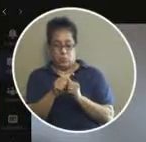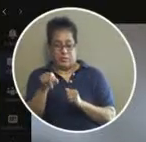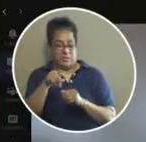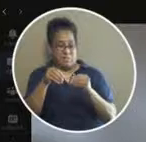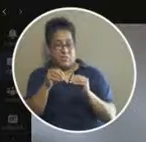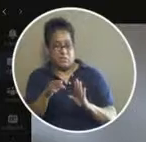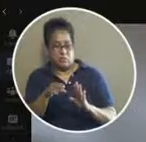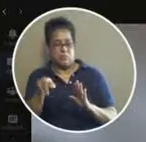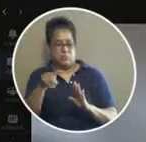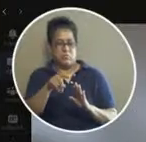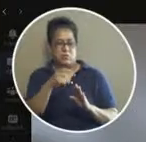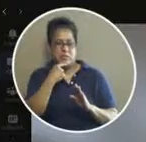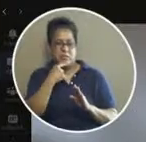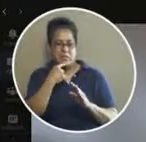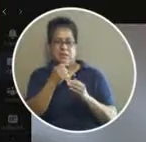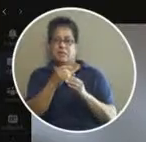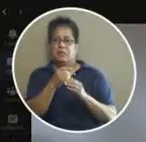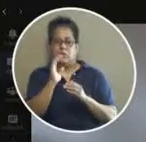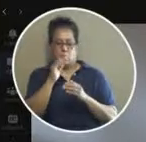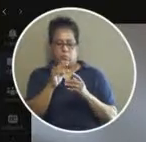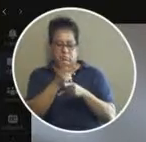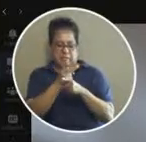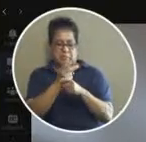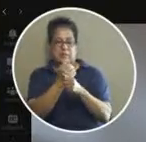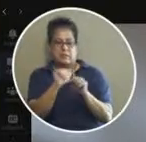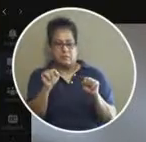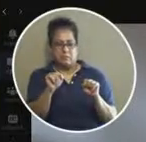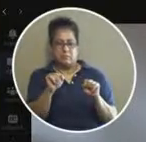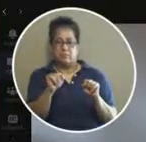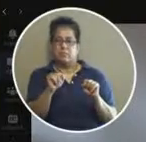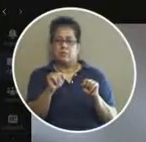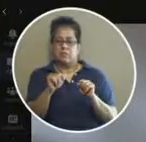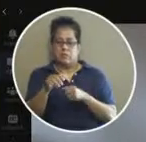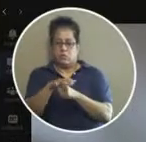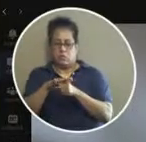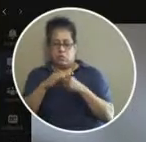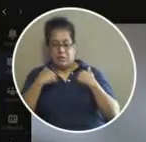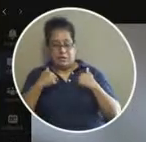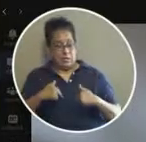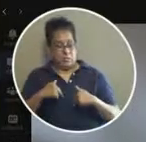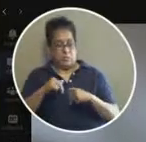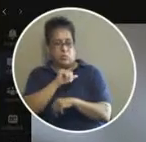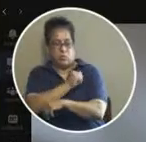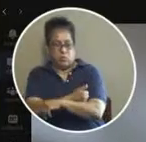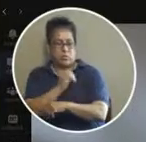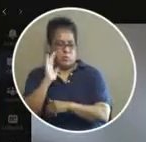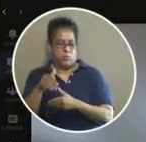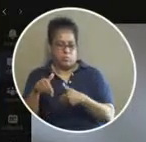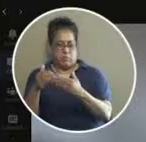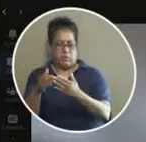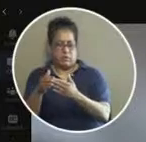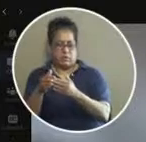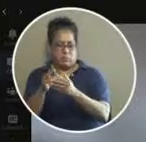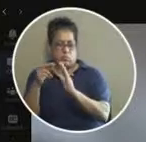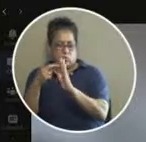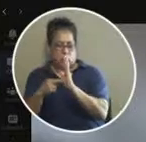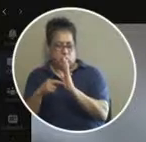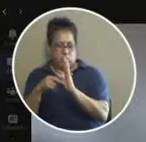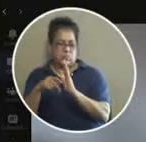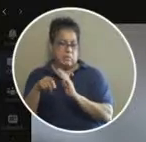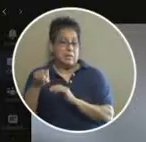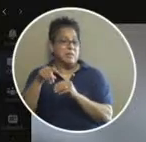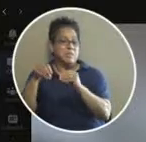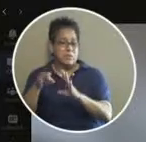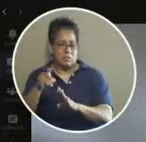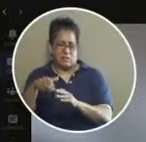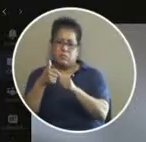to handle the situation with safeguards in place. Our local health authority will be issuing guidance for them to follow.